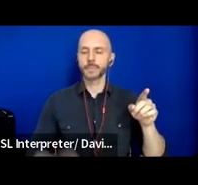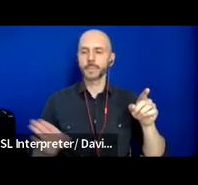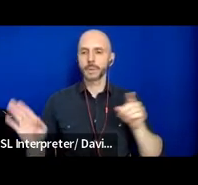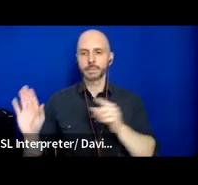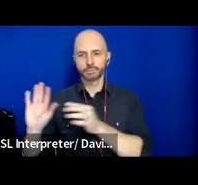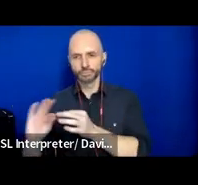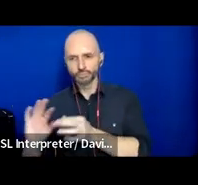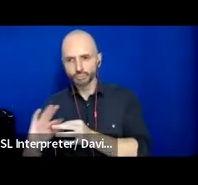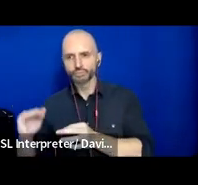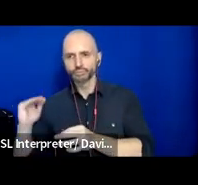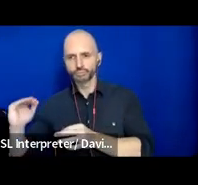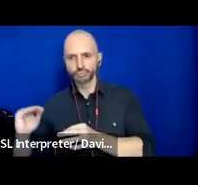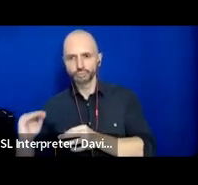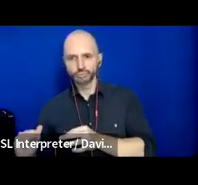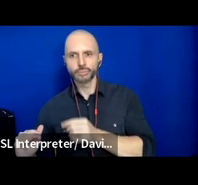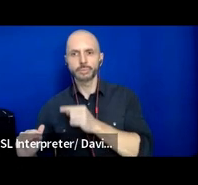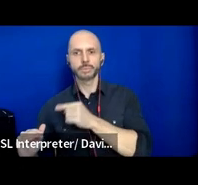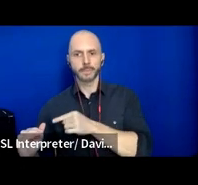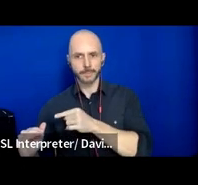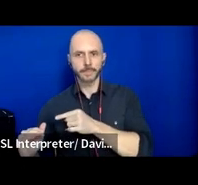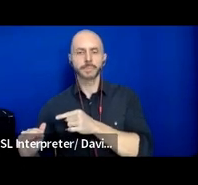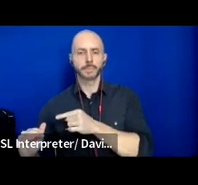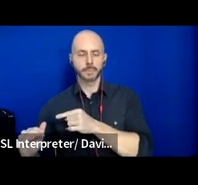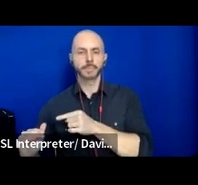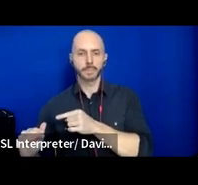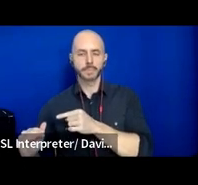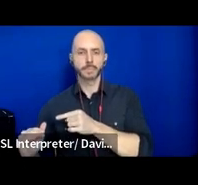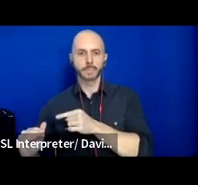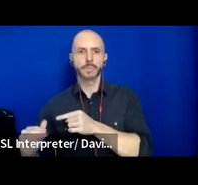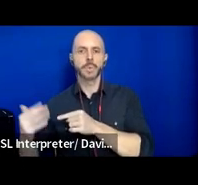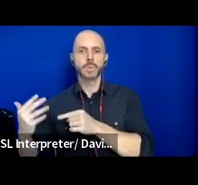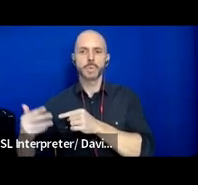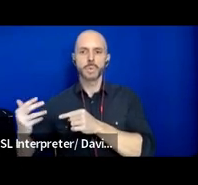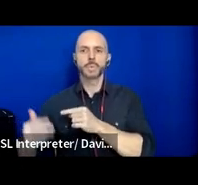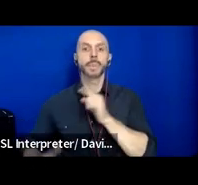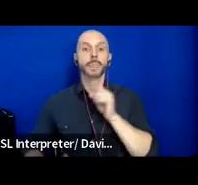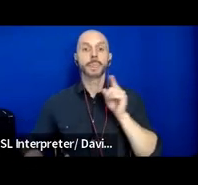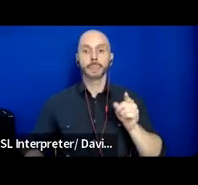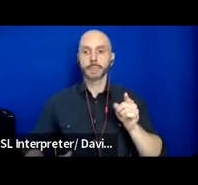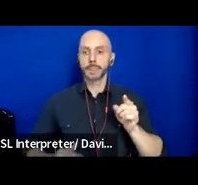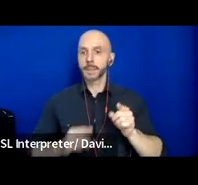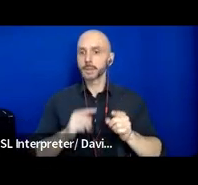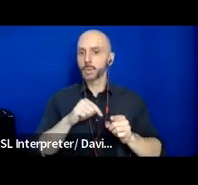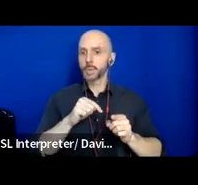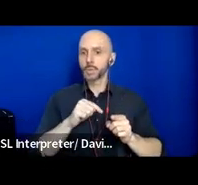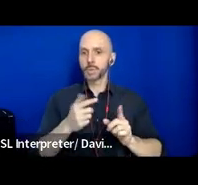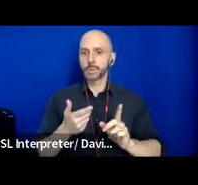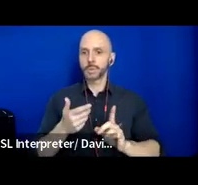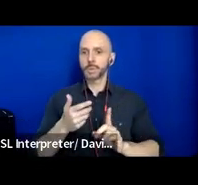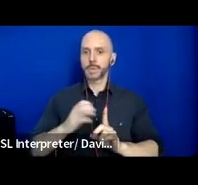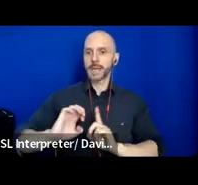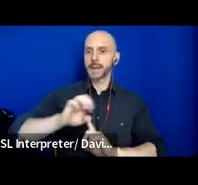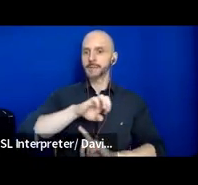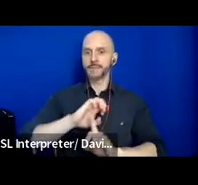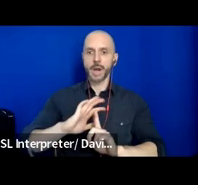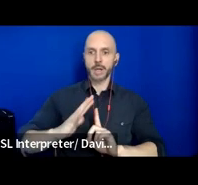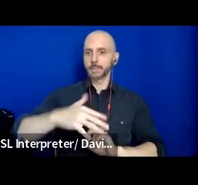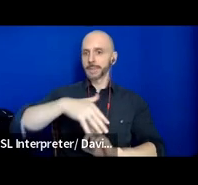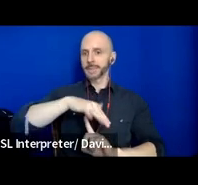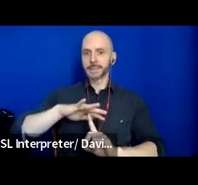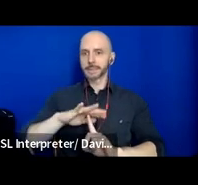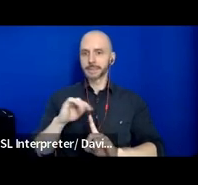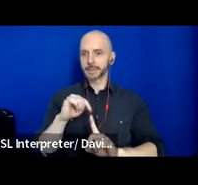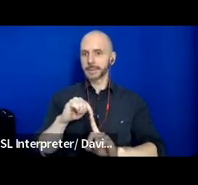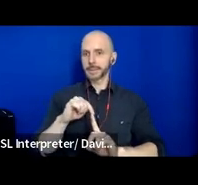also that piece of, so when this environment was created, was there a check-in, right? Is that first day talk,